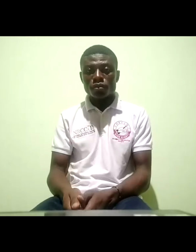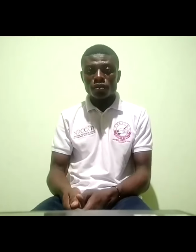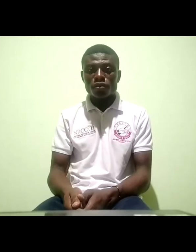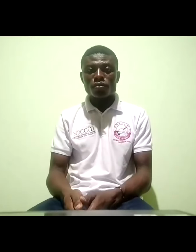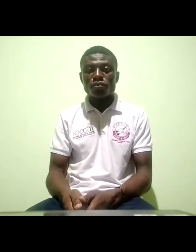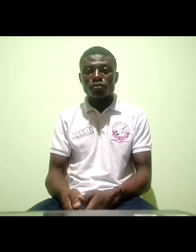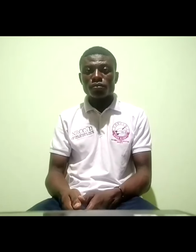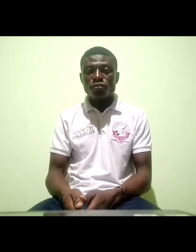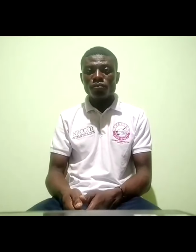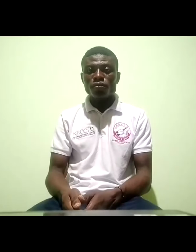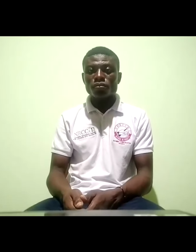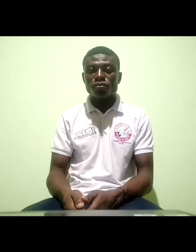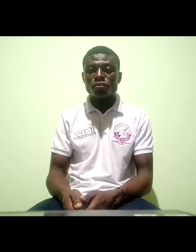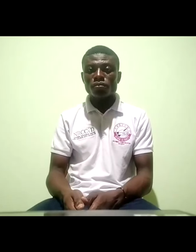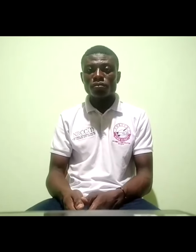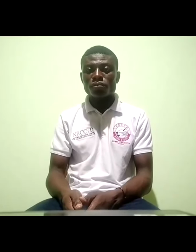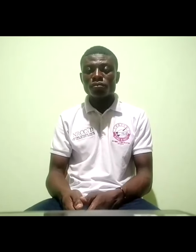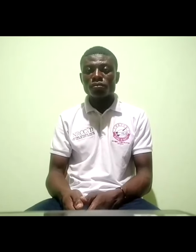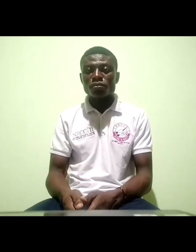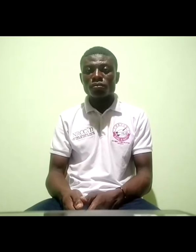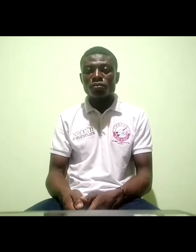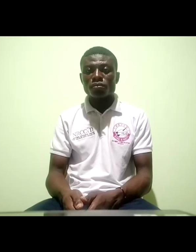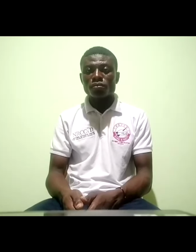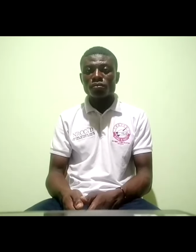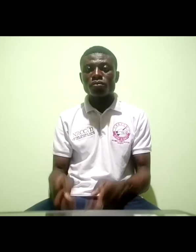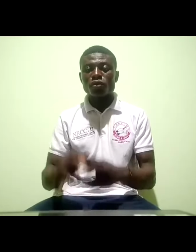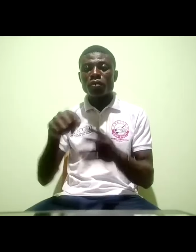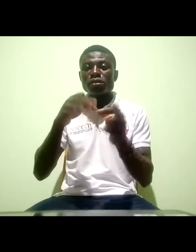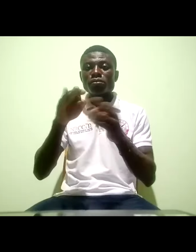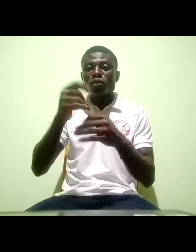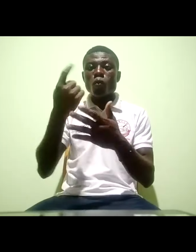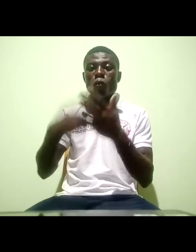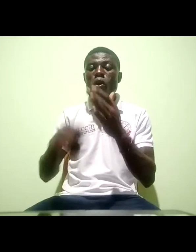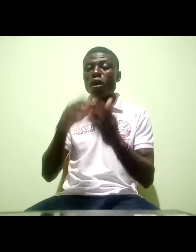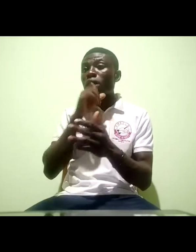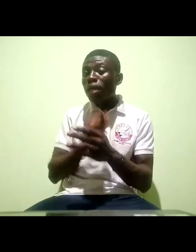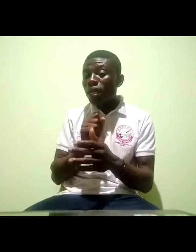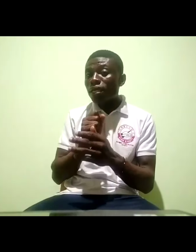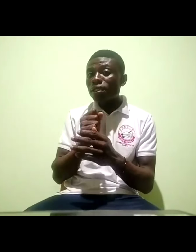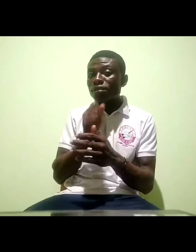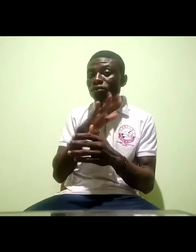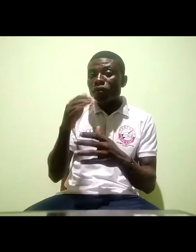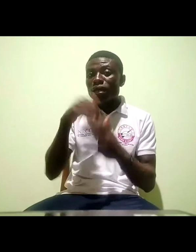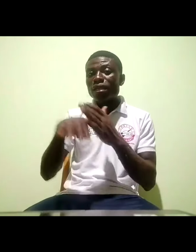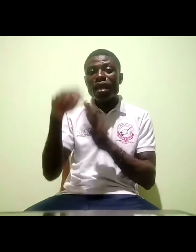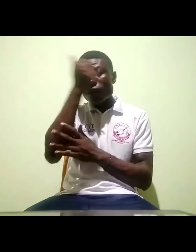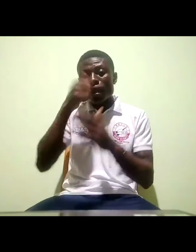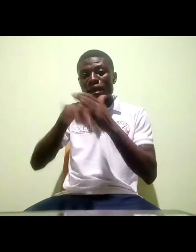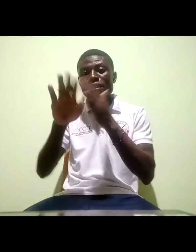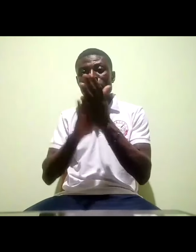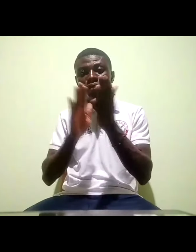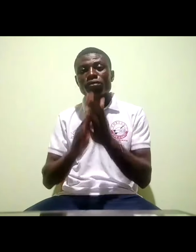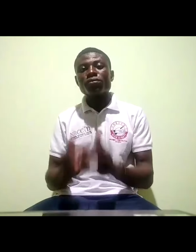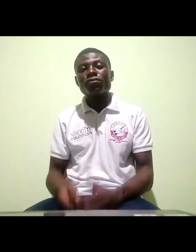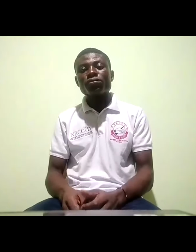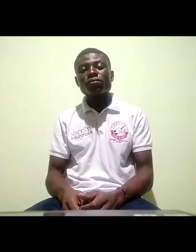Ida. Yeah. So Okay. can you explain us a little bit, because before I can answer the question for the causes of dyscalculia,